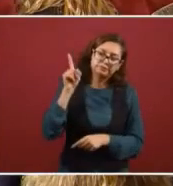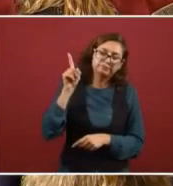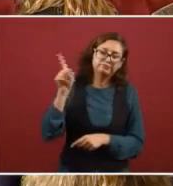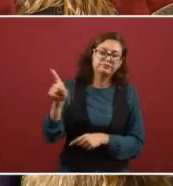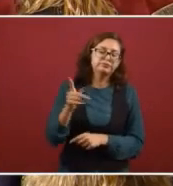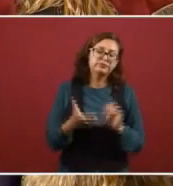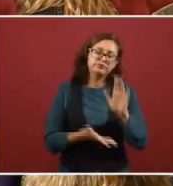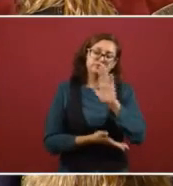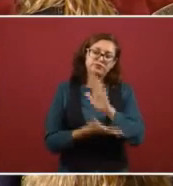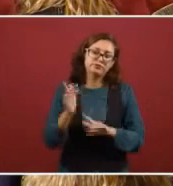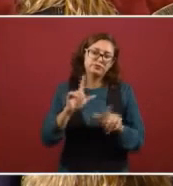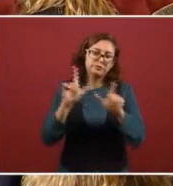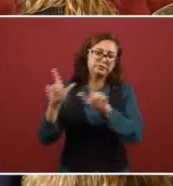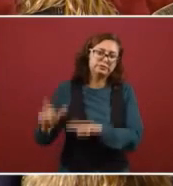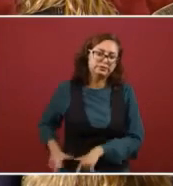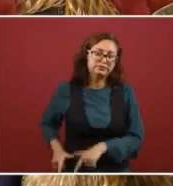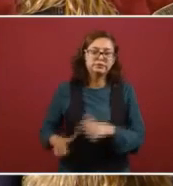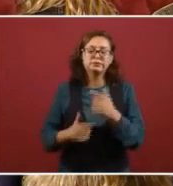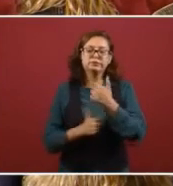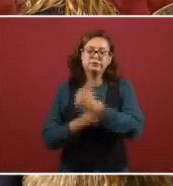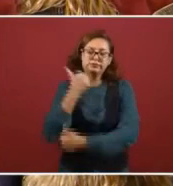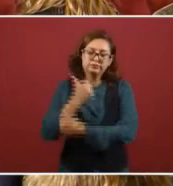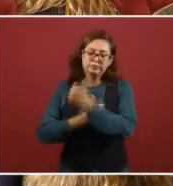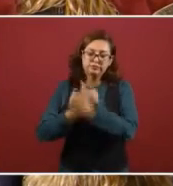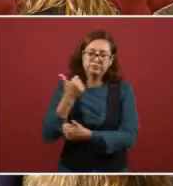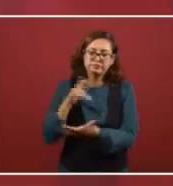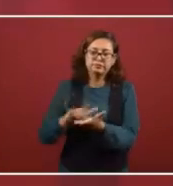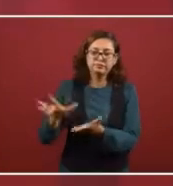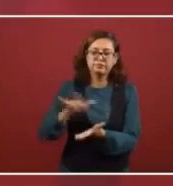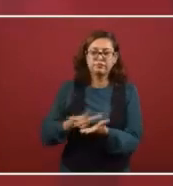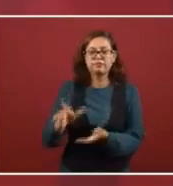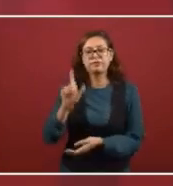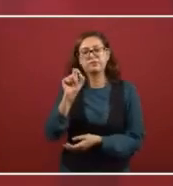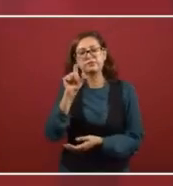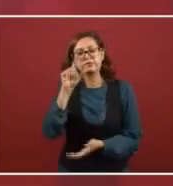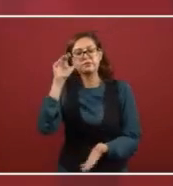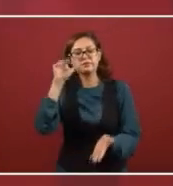for the Pan American Games. They're going to be getting 20,000 a month.